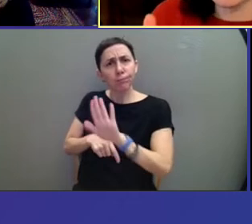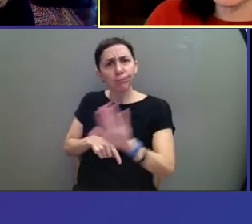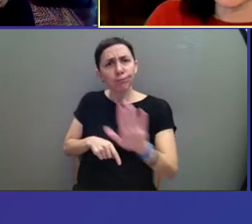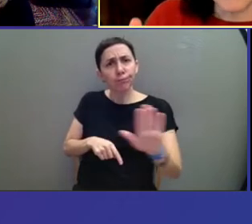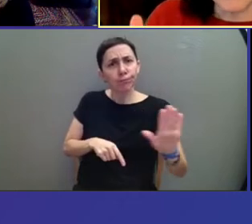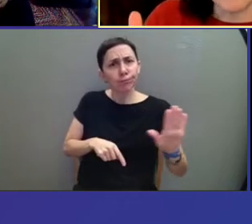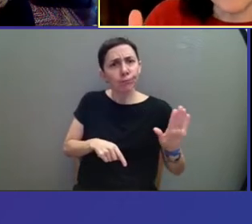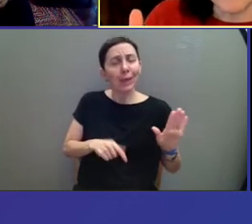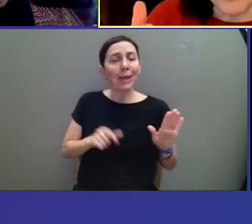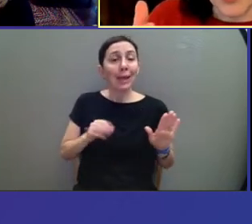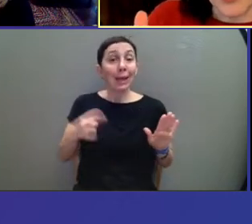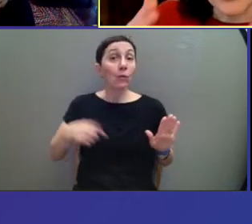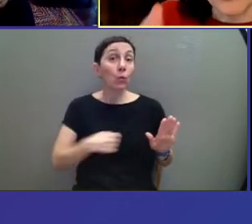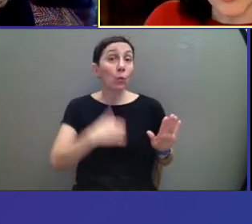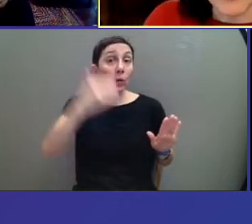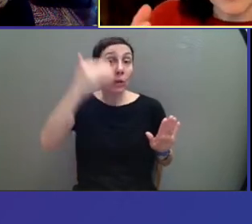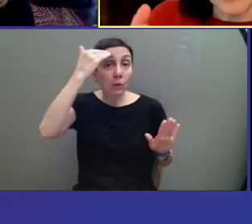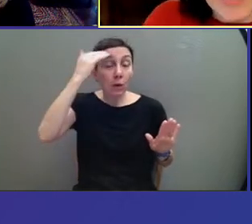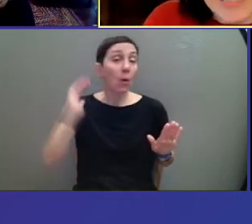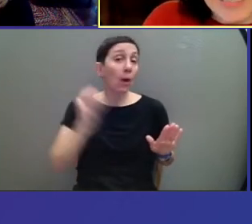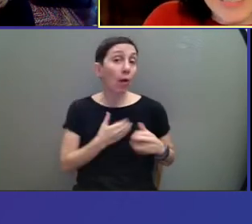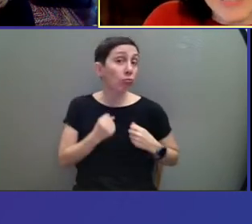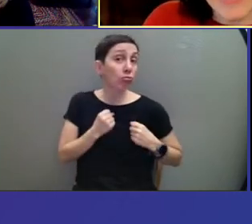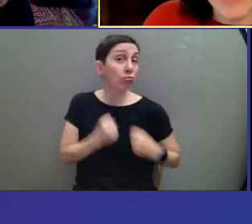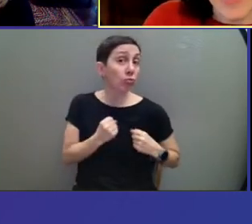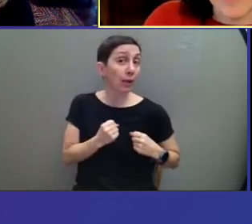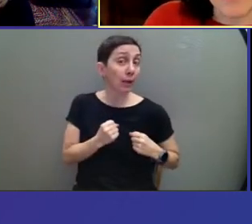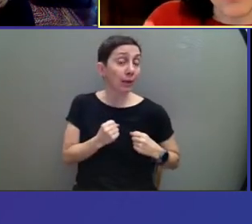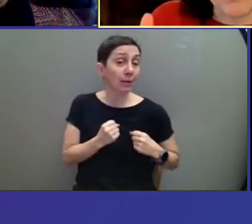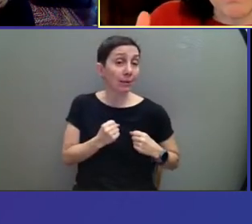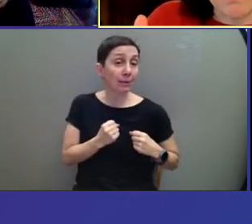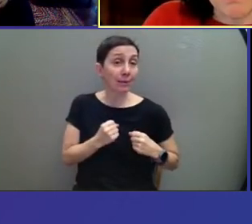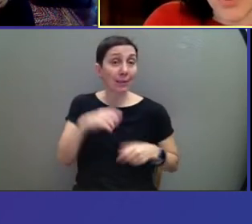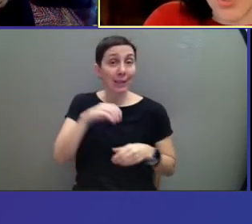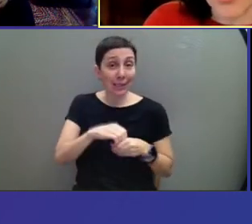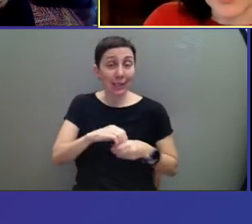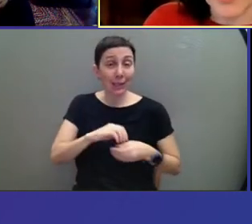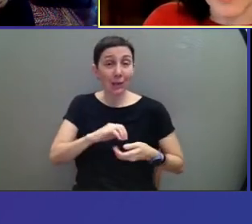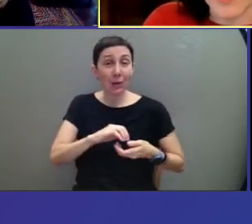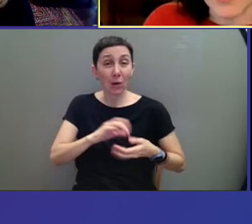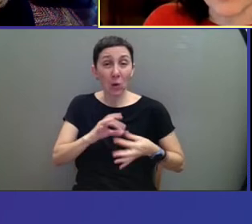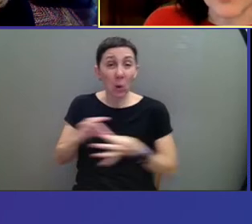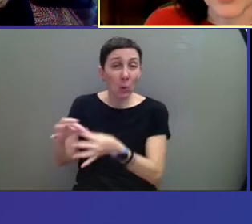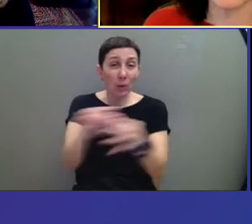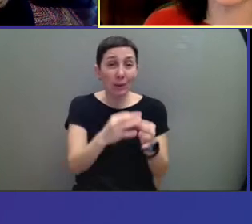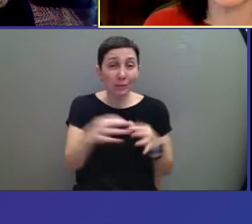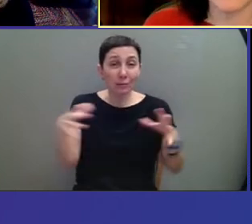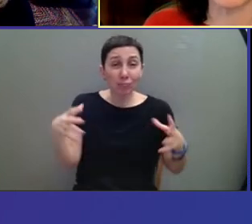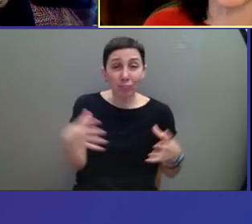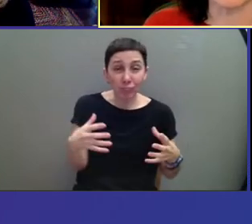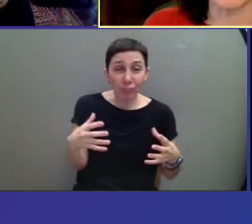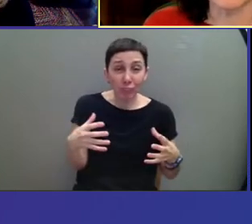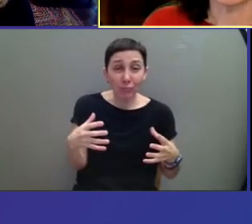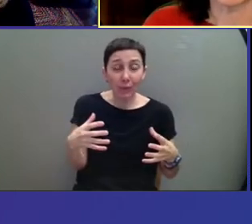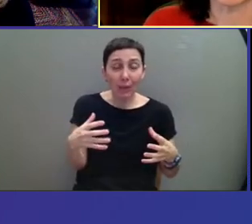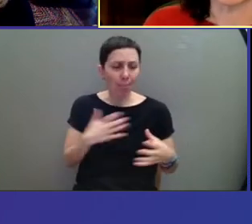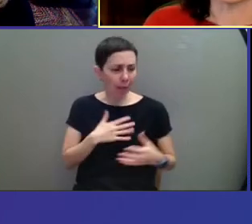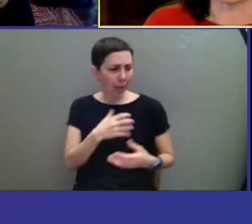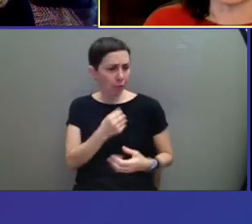we know what our strongest place is in that coalition and we work